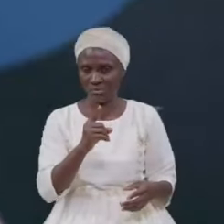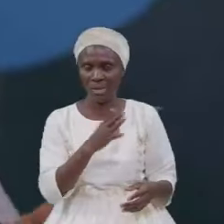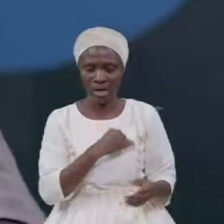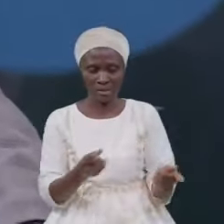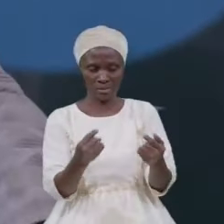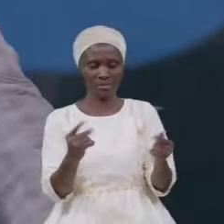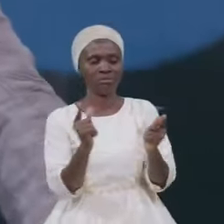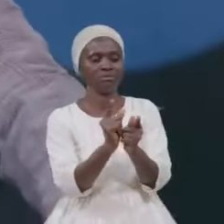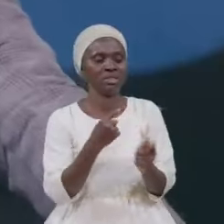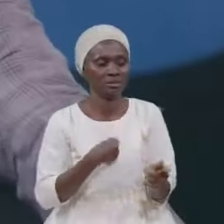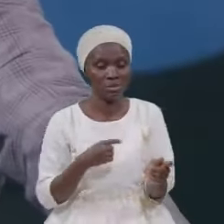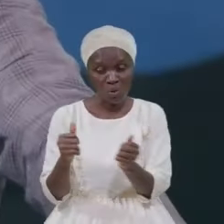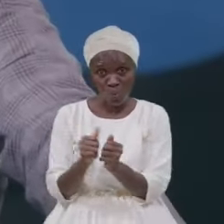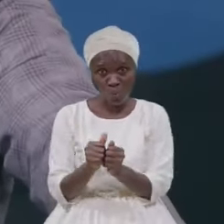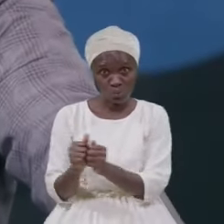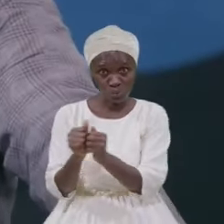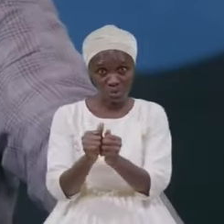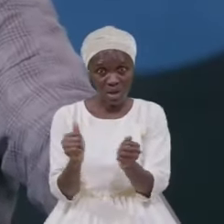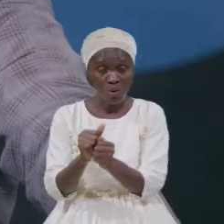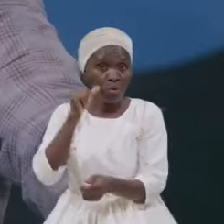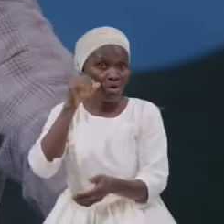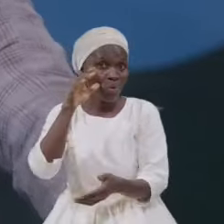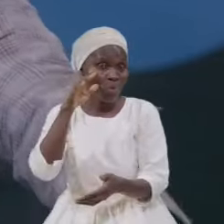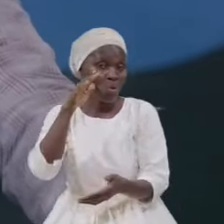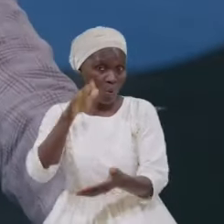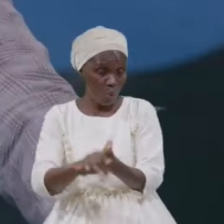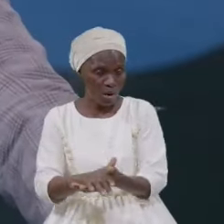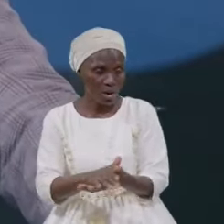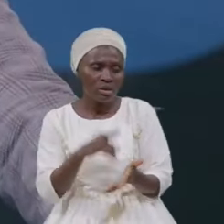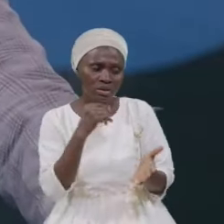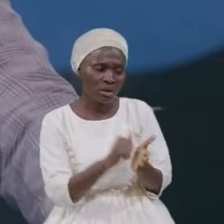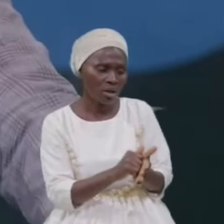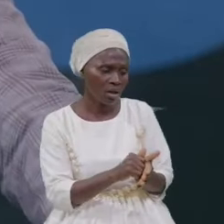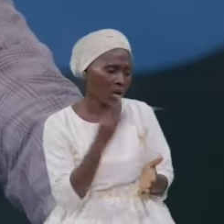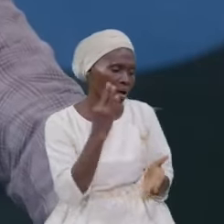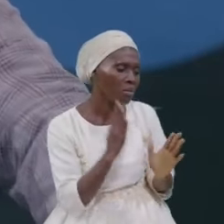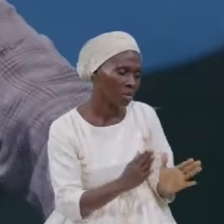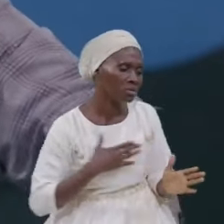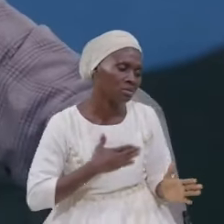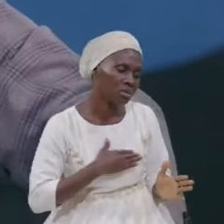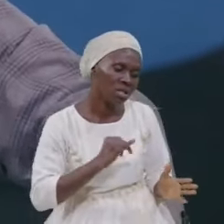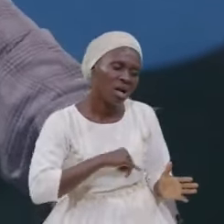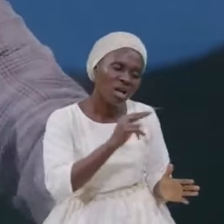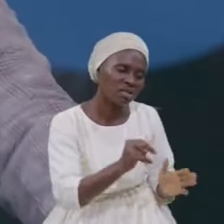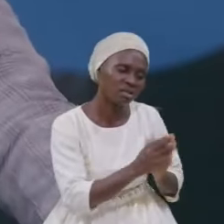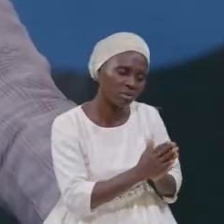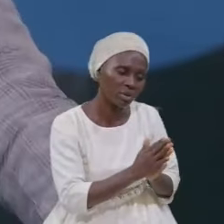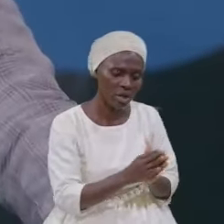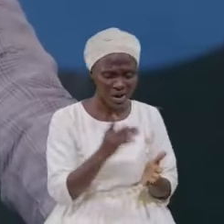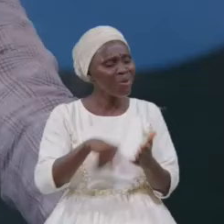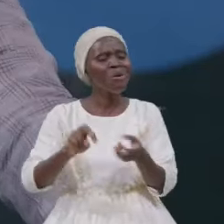said, Pastor, I need prayer. I said, what's the problem? He said, I am sick, almost